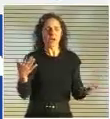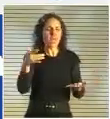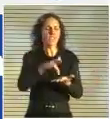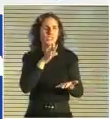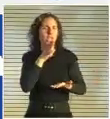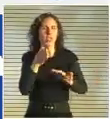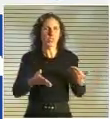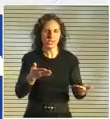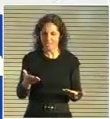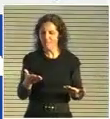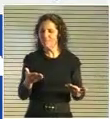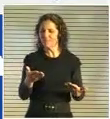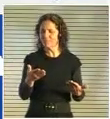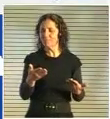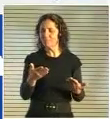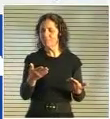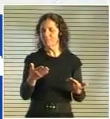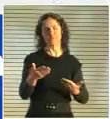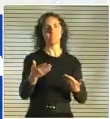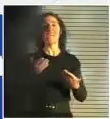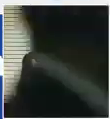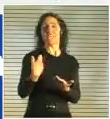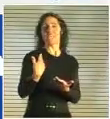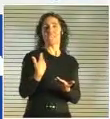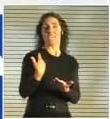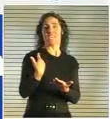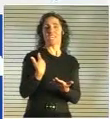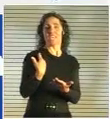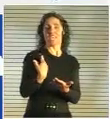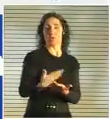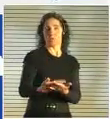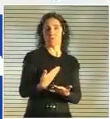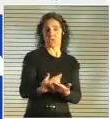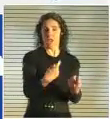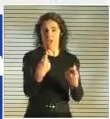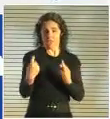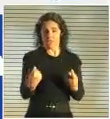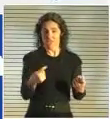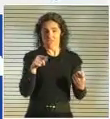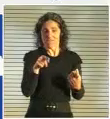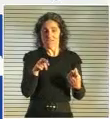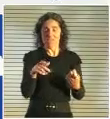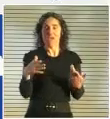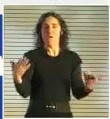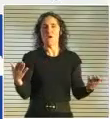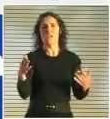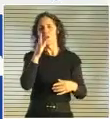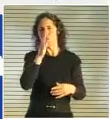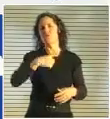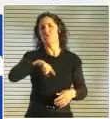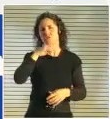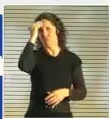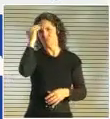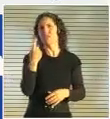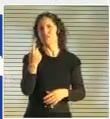it's increasingly clear for everyone that there is a business case for sustainability. That was not necessarily the case 5 years ago.